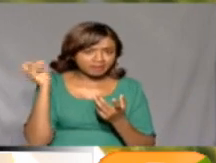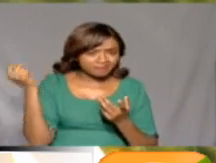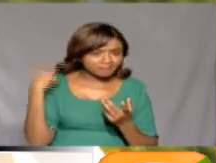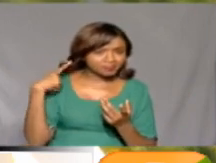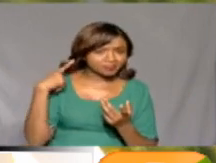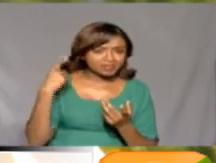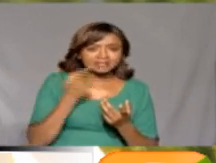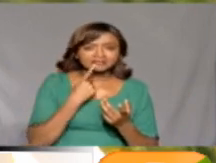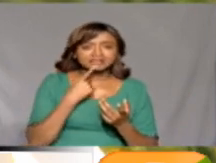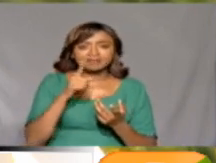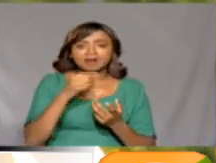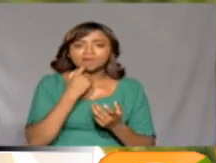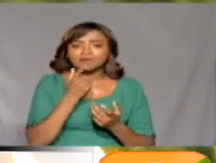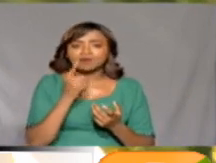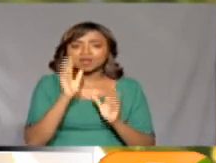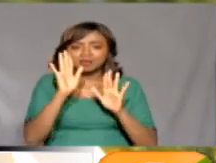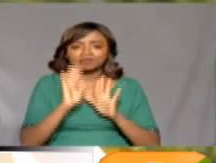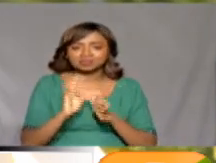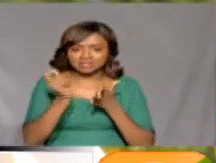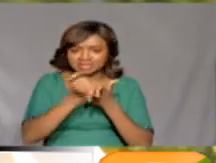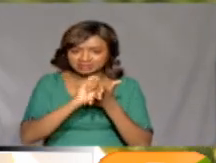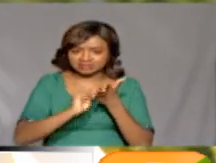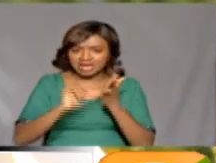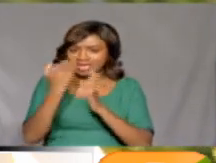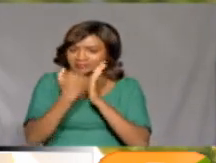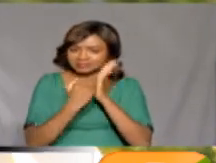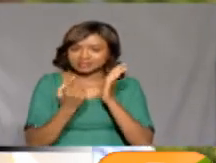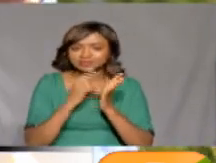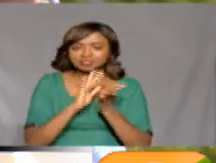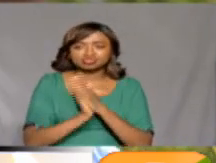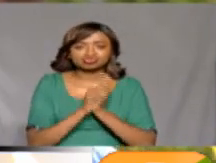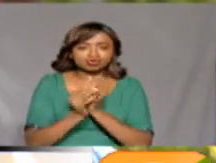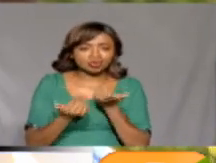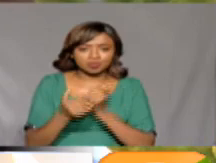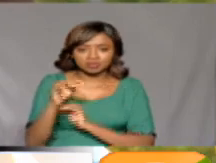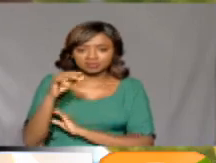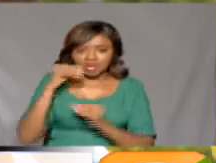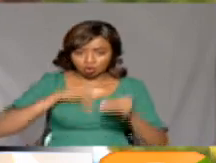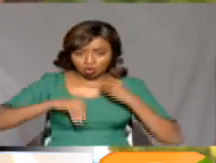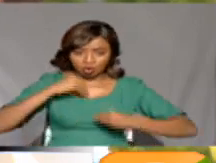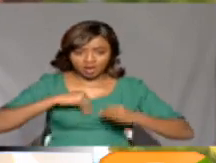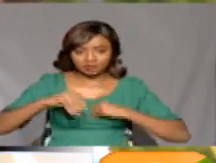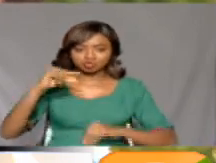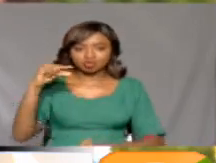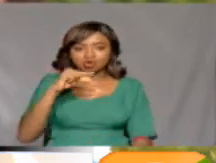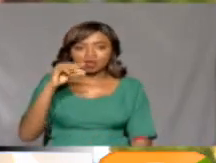matters Goldenberg. And he either goes to report the statement at